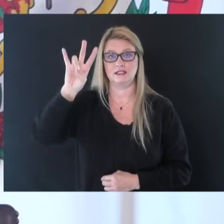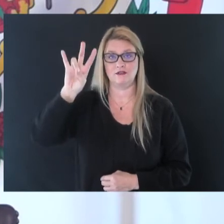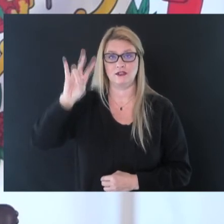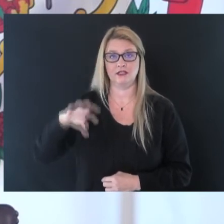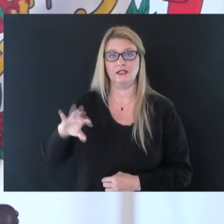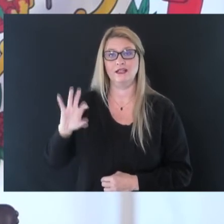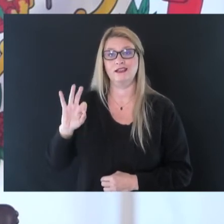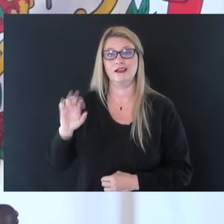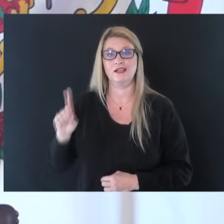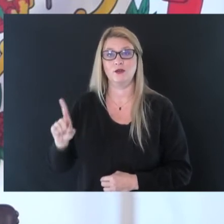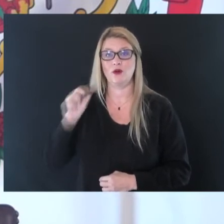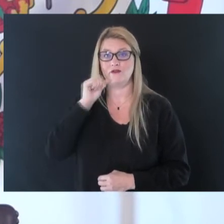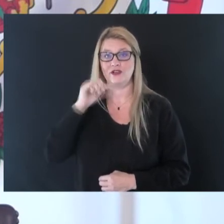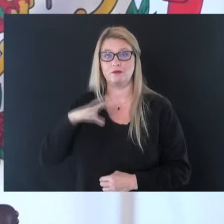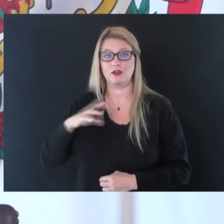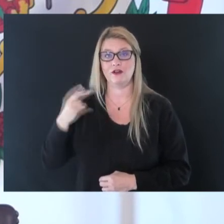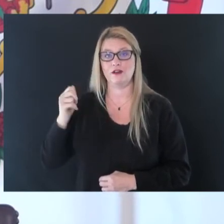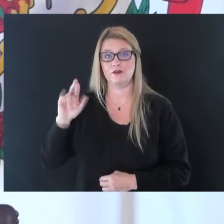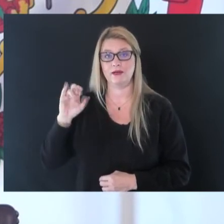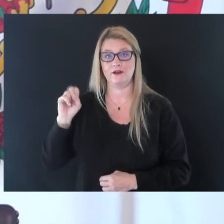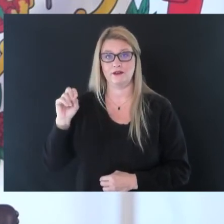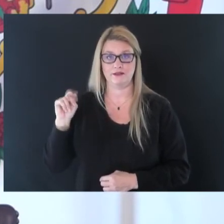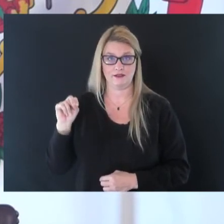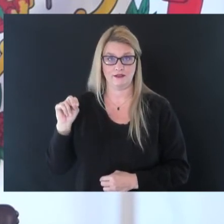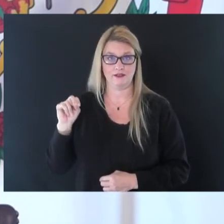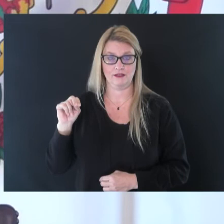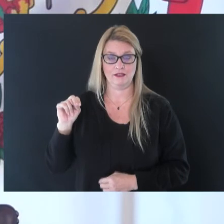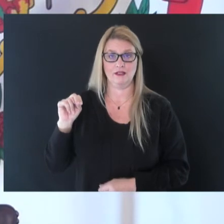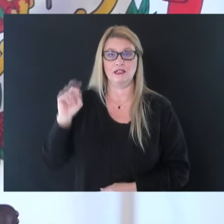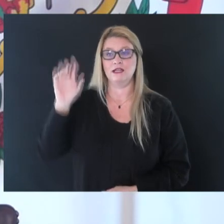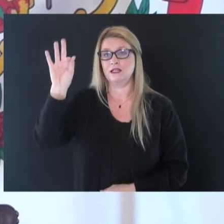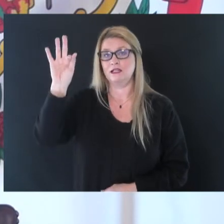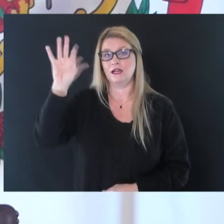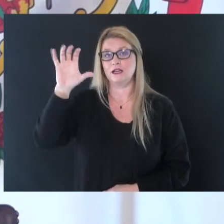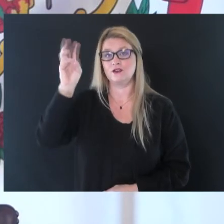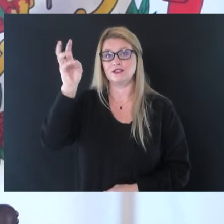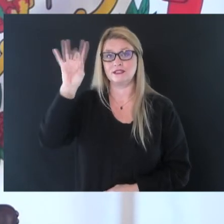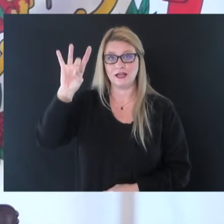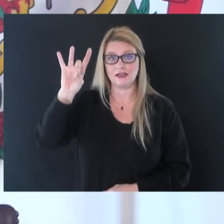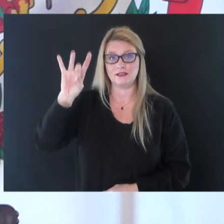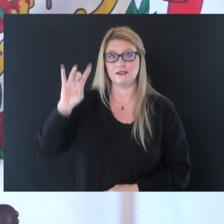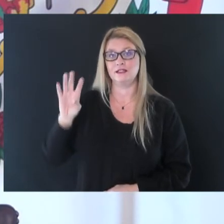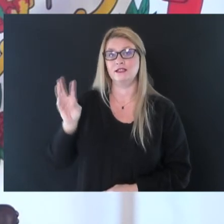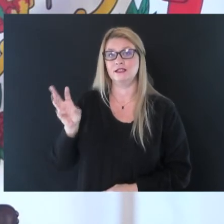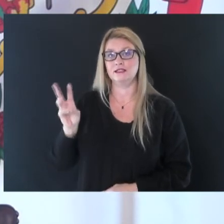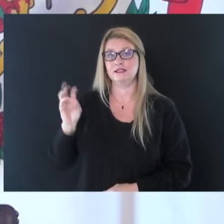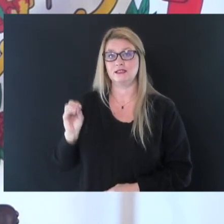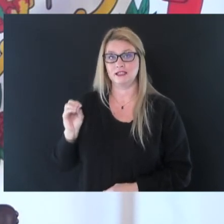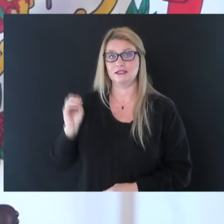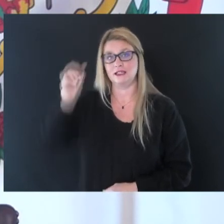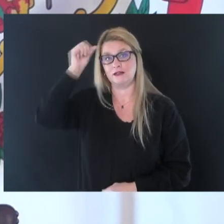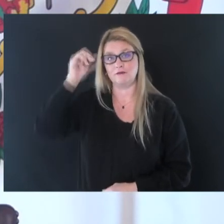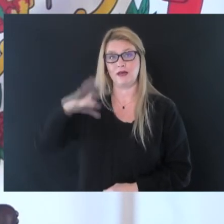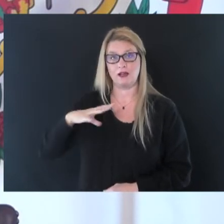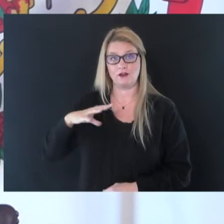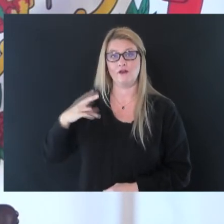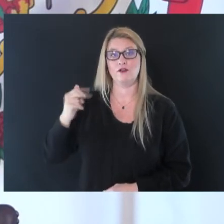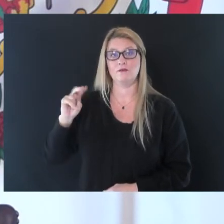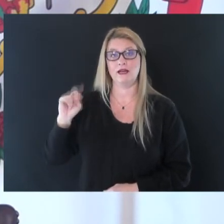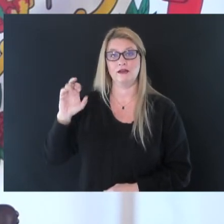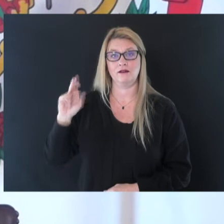is a 91-year-old female from Harrison County. Our 1968th death is a 60-year-old male from Hancock